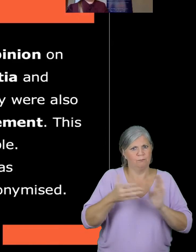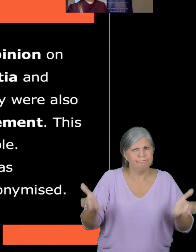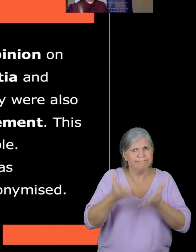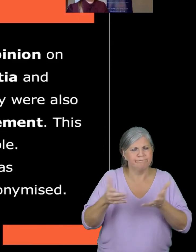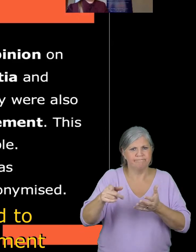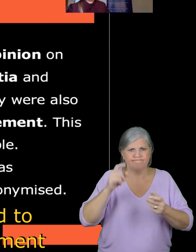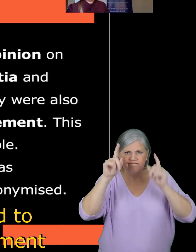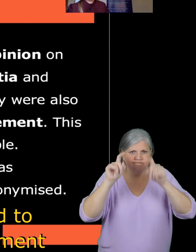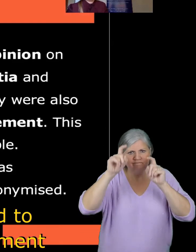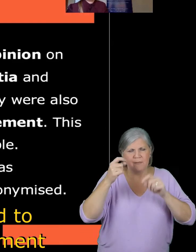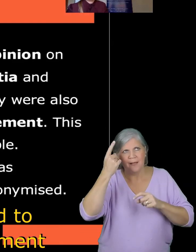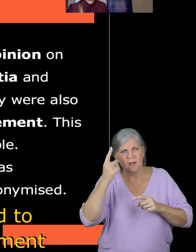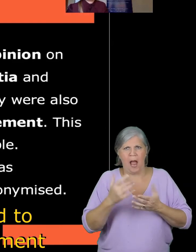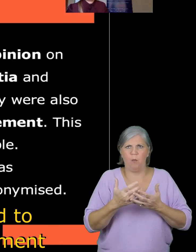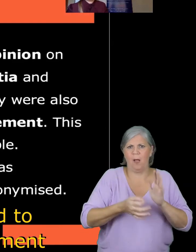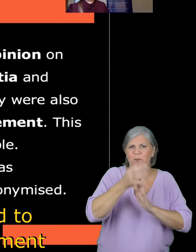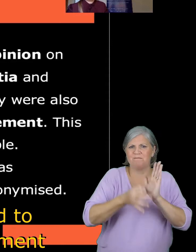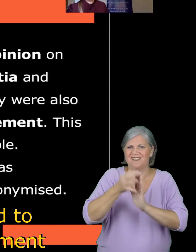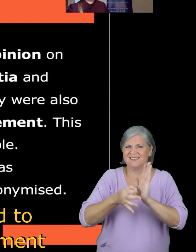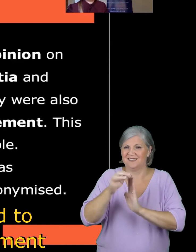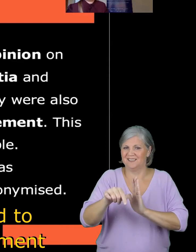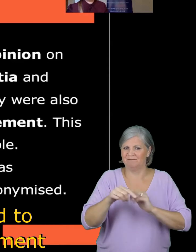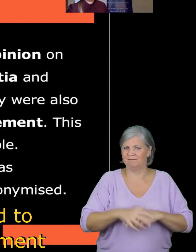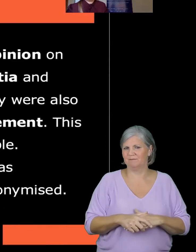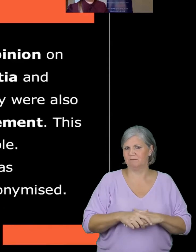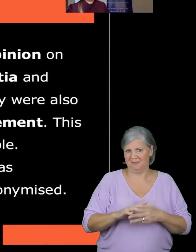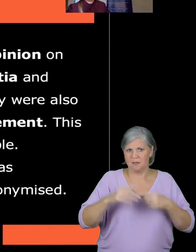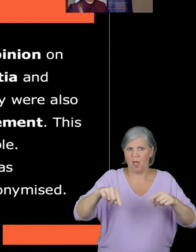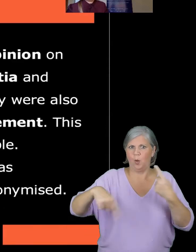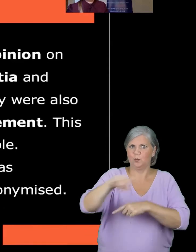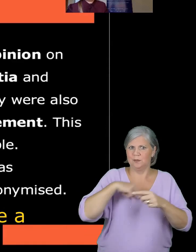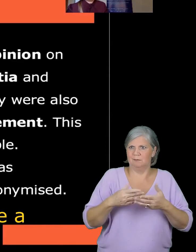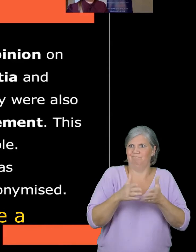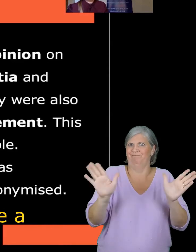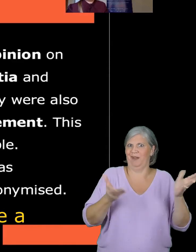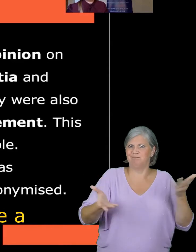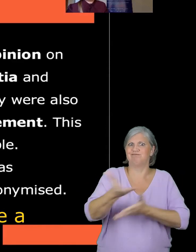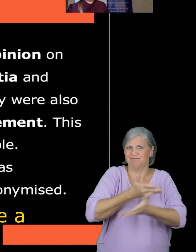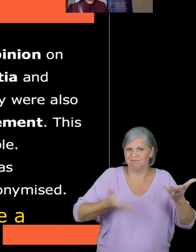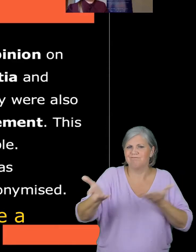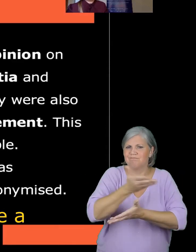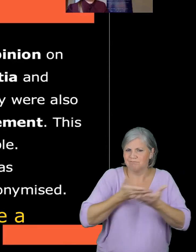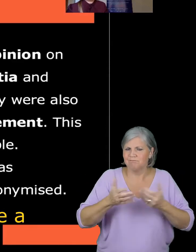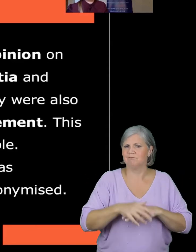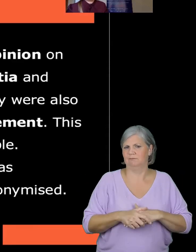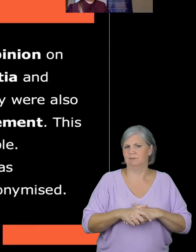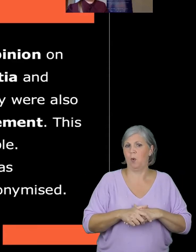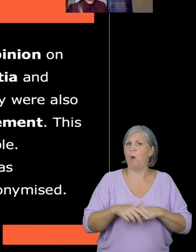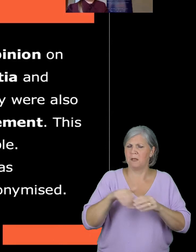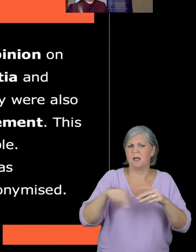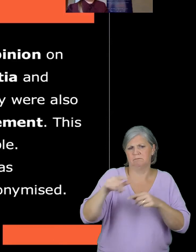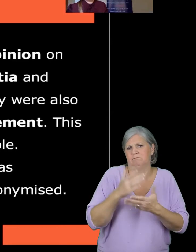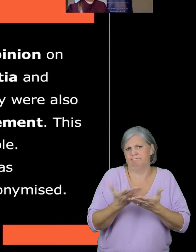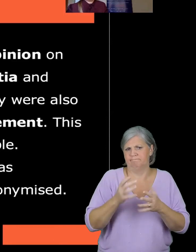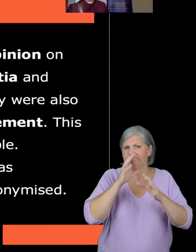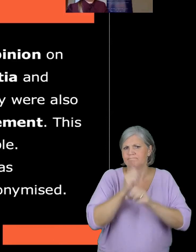time. They were also encouraged to suggest ideas for improvement. This was to allow as wide a discussion as possible around